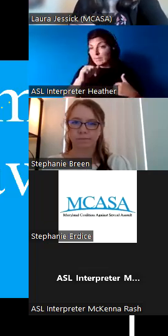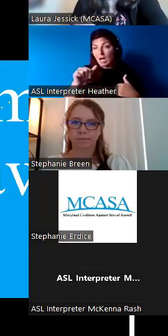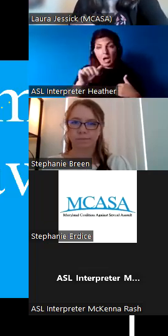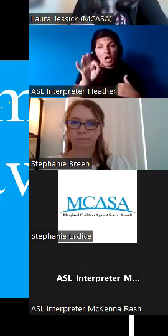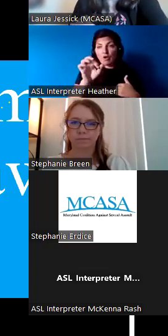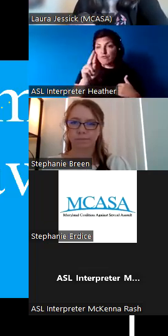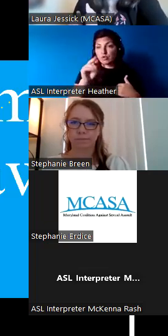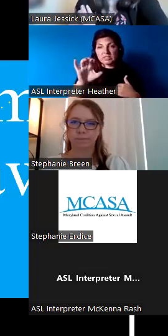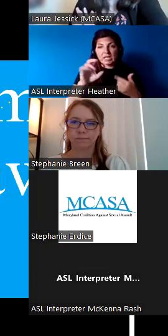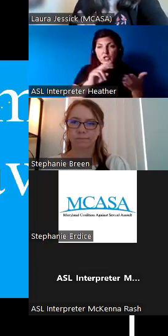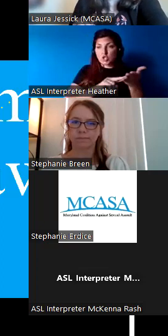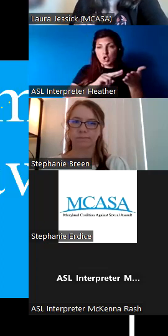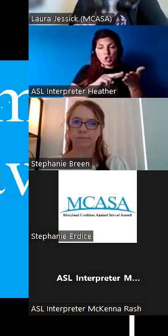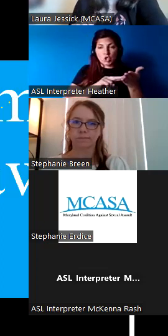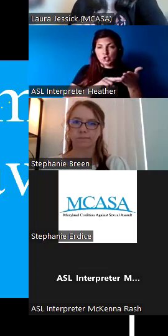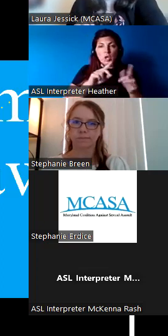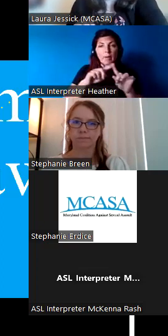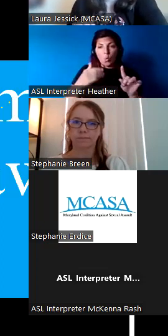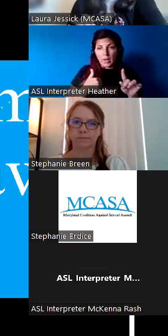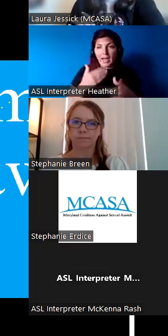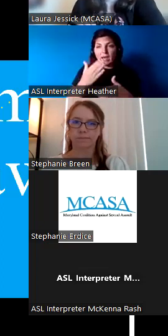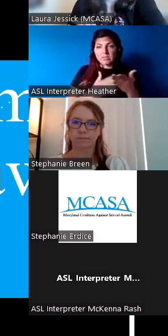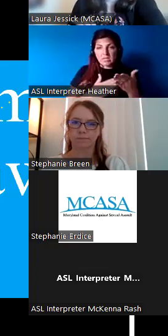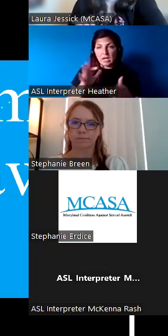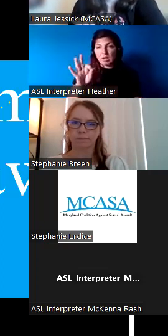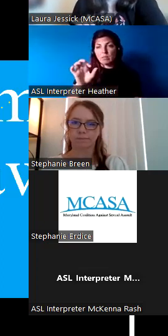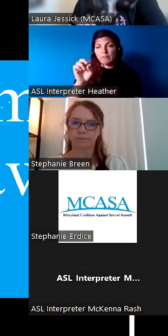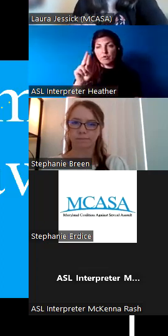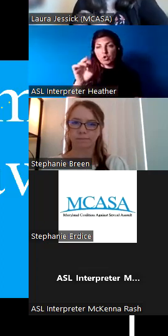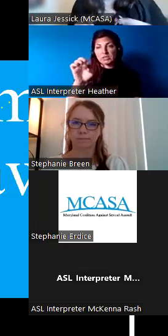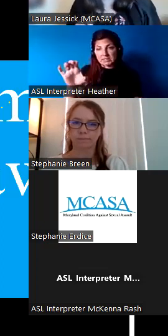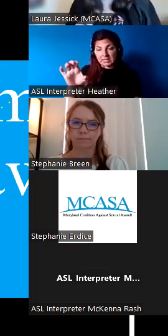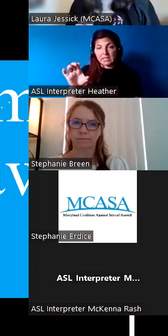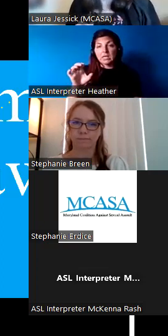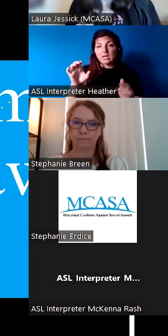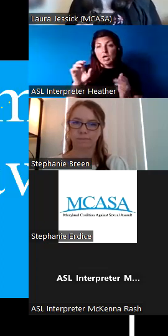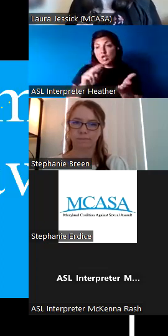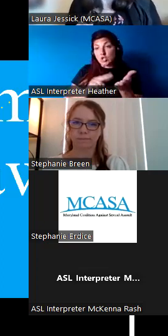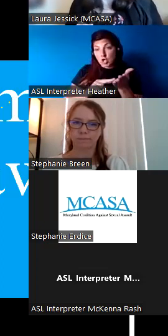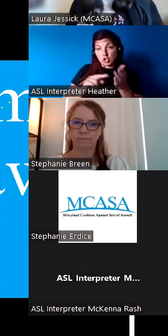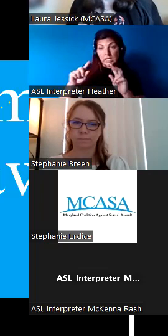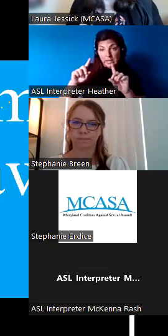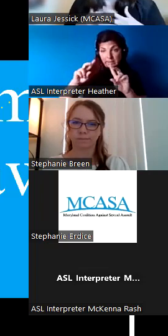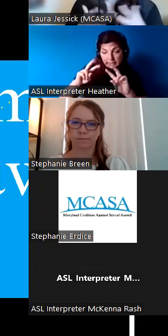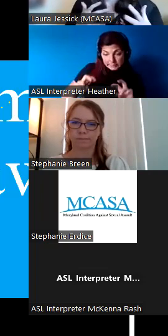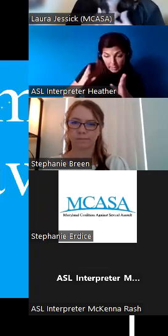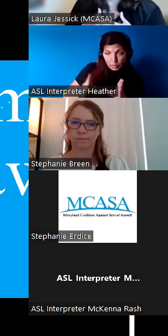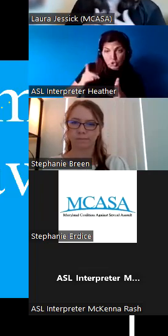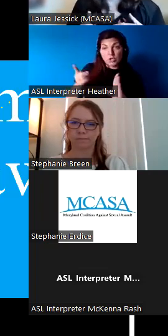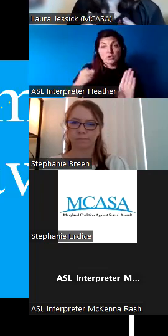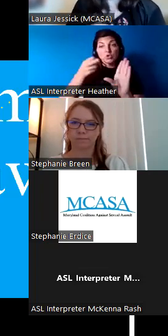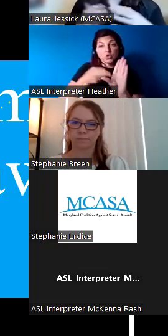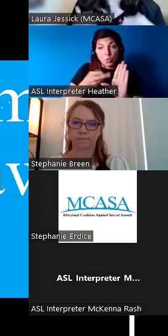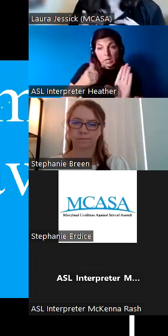examiner, but we do have some lovely, I think, forensic nurse examiners who have joined us today. So if you have any